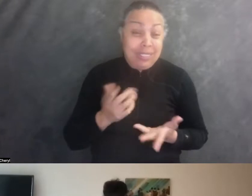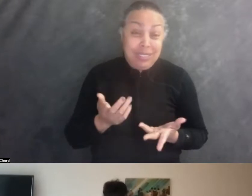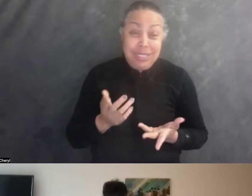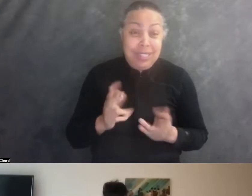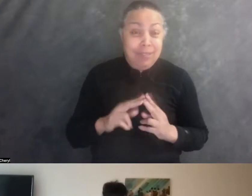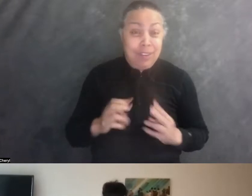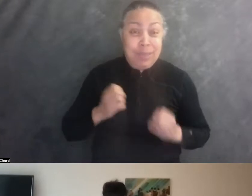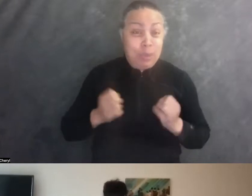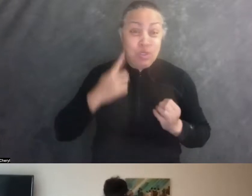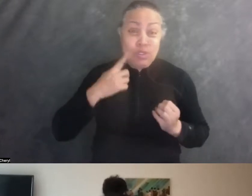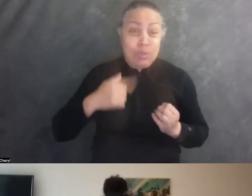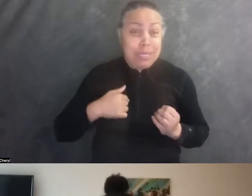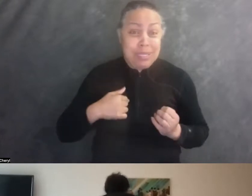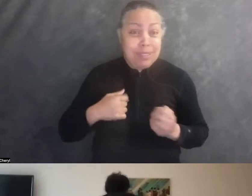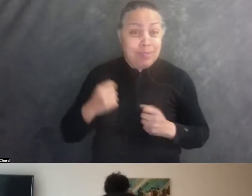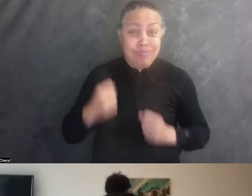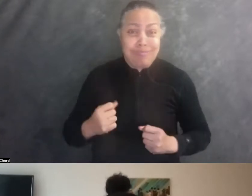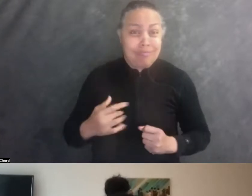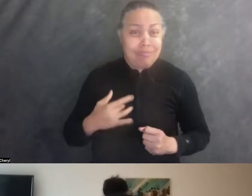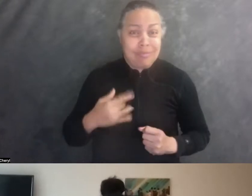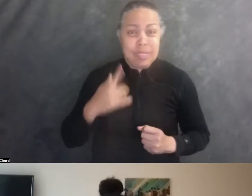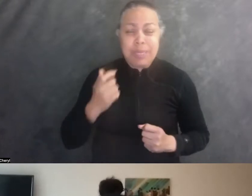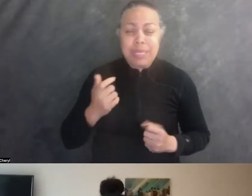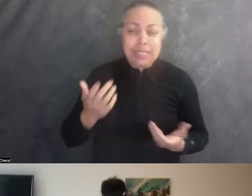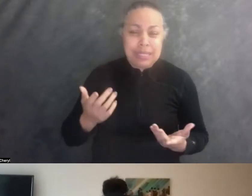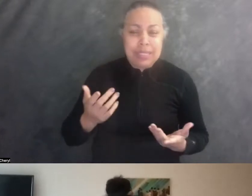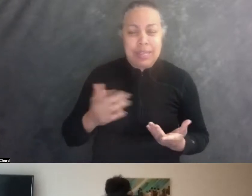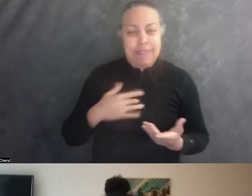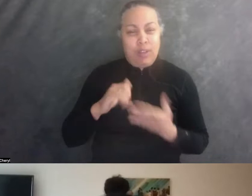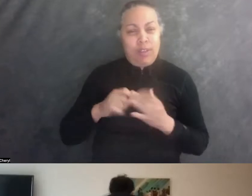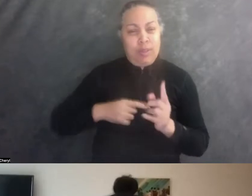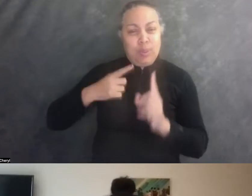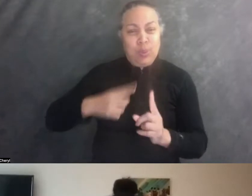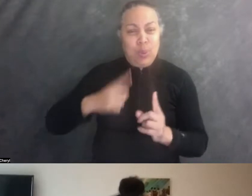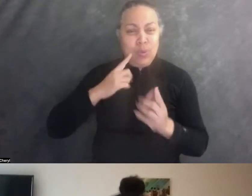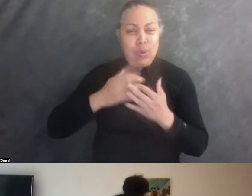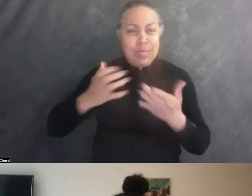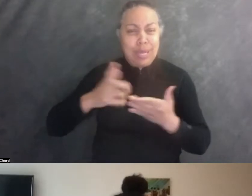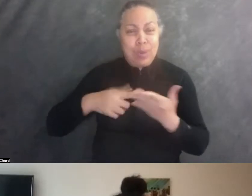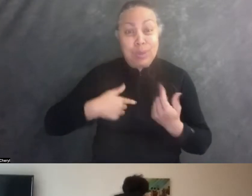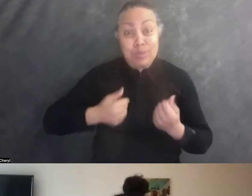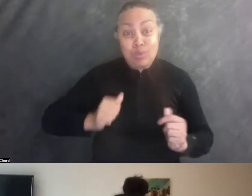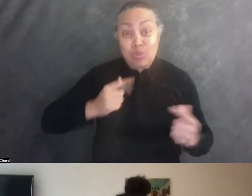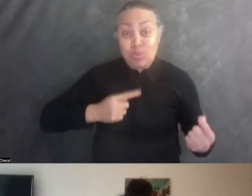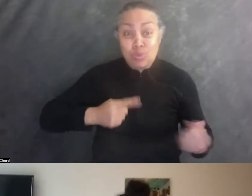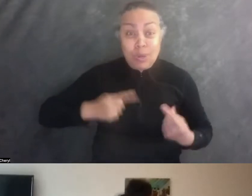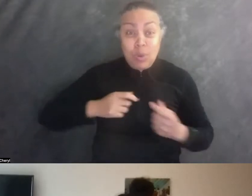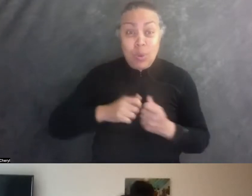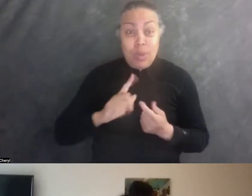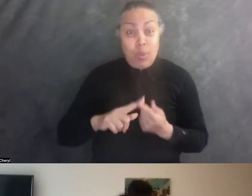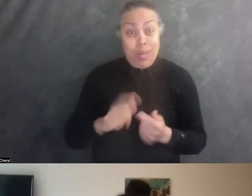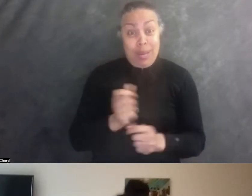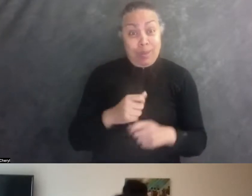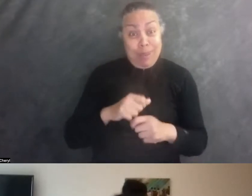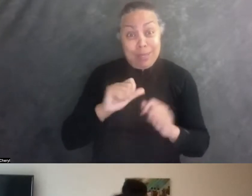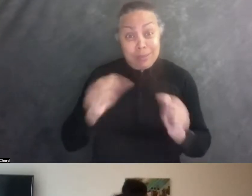emotional for me, because I feel like the goal of a lot of what I'm trying to wrestle with in my sculptures is very